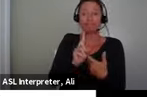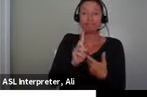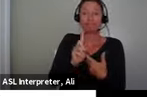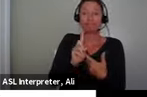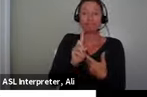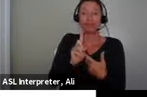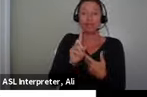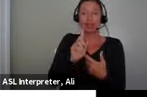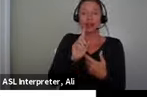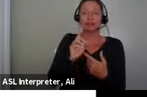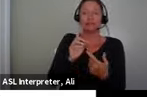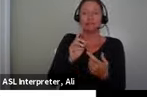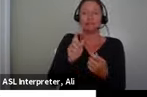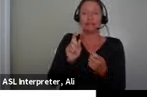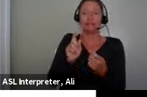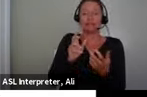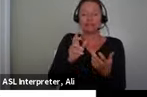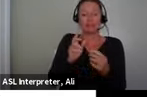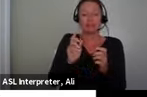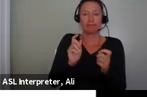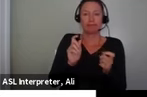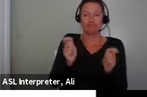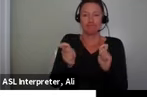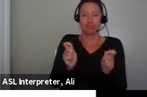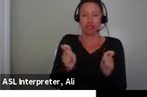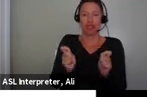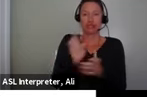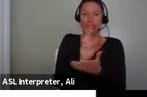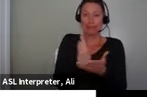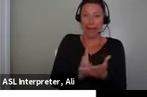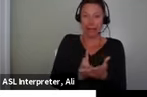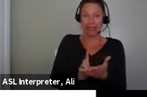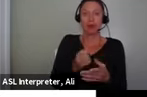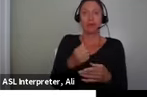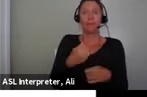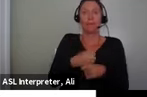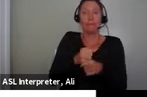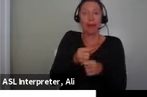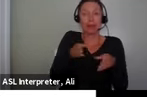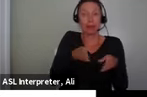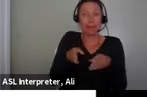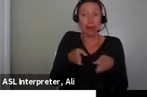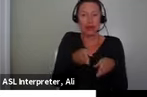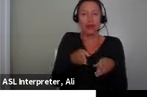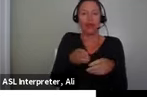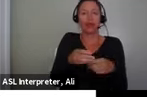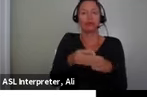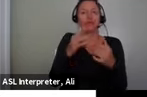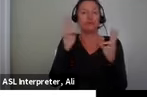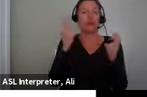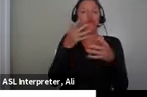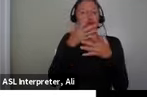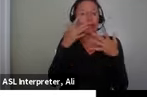refine the design in a way that makes it as inviting, friendly, and comfortable as possible for